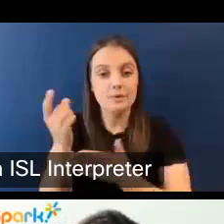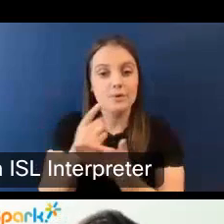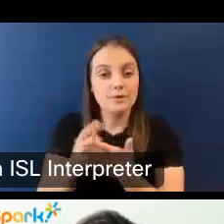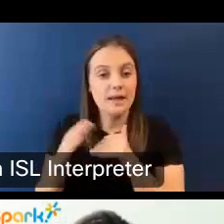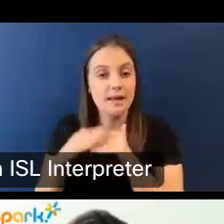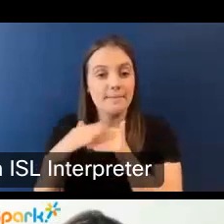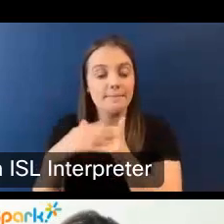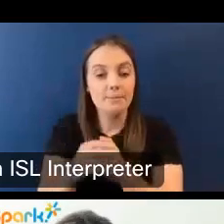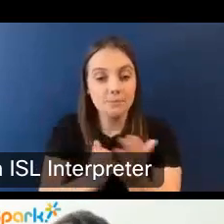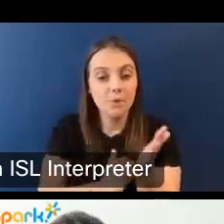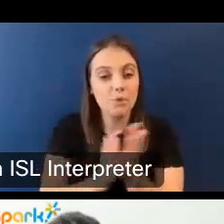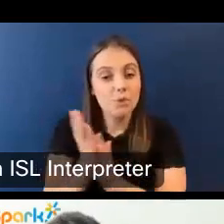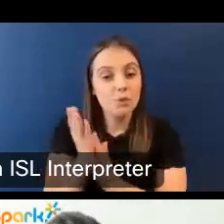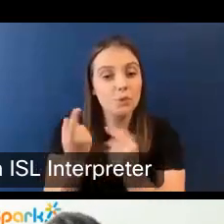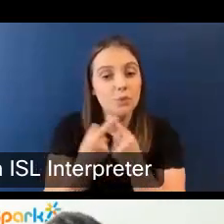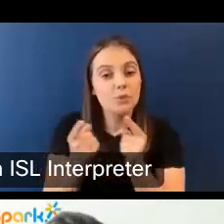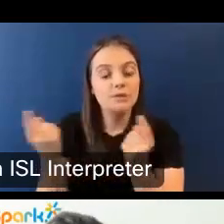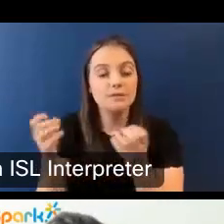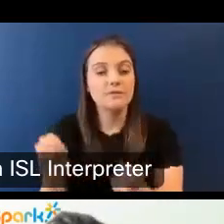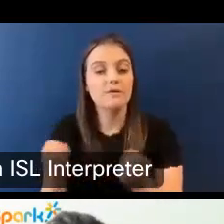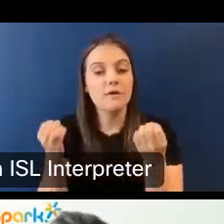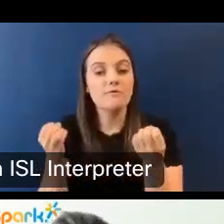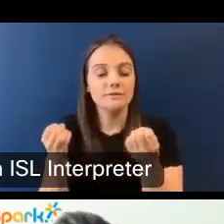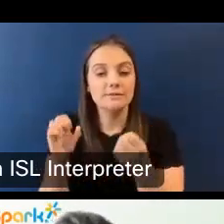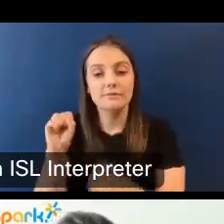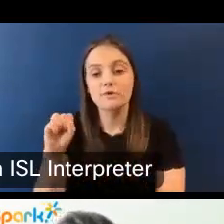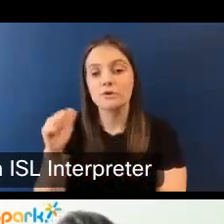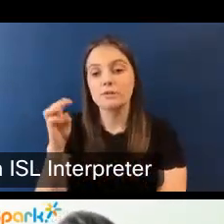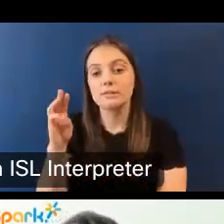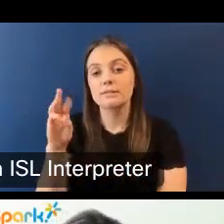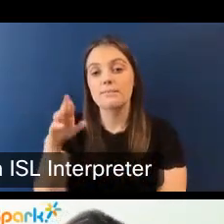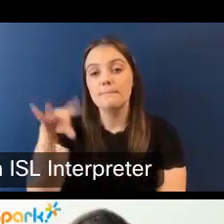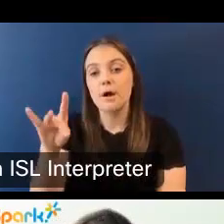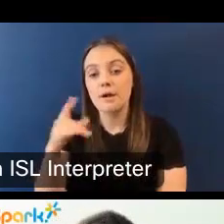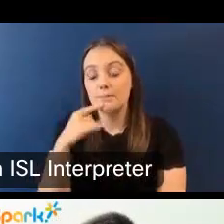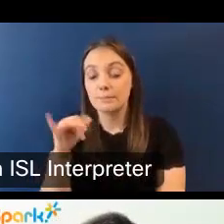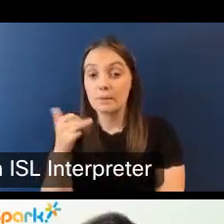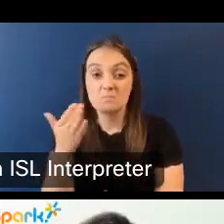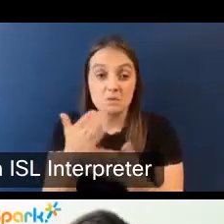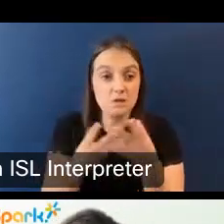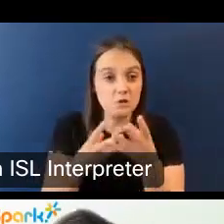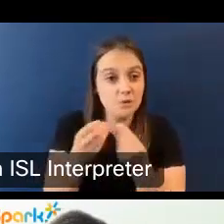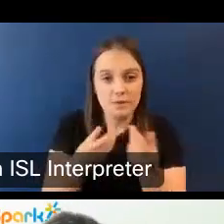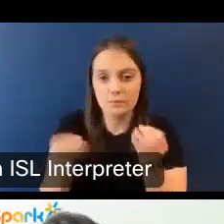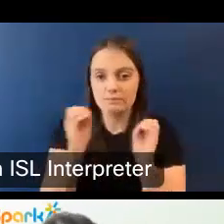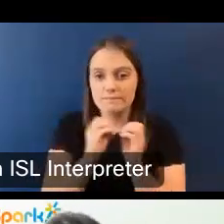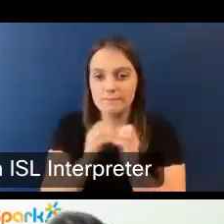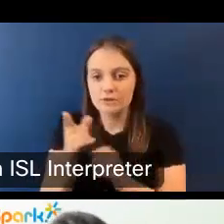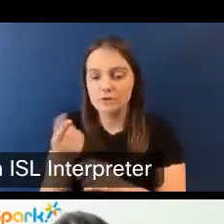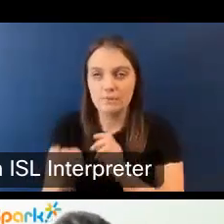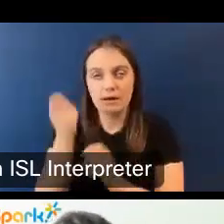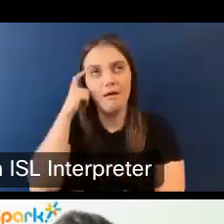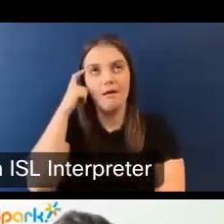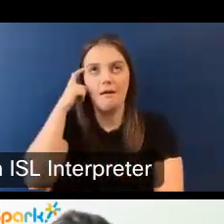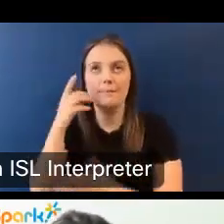of the maybe offerings that Spark has, but even through some of the things we've talked about, maybe might spur you on to read something or listen to a podcast